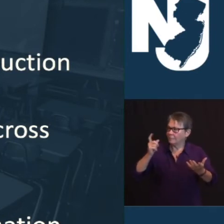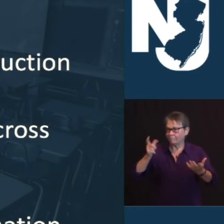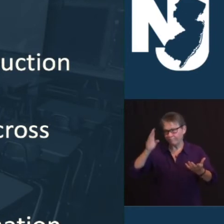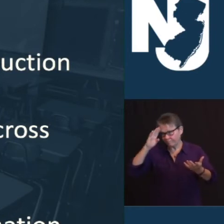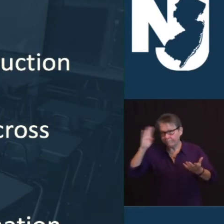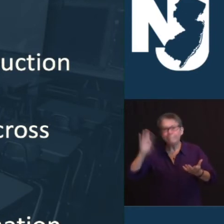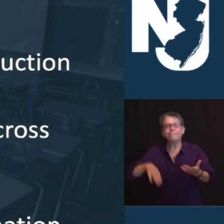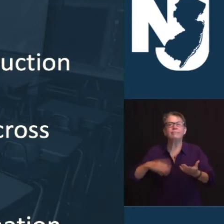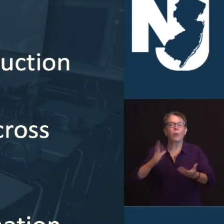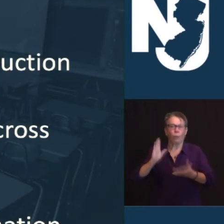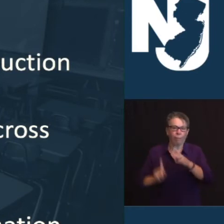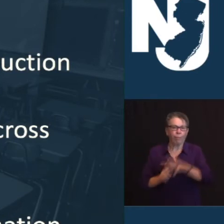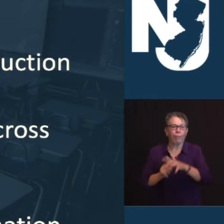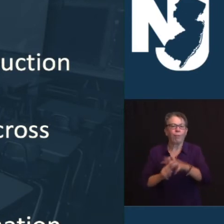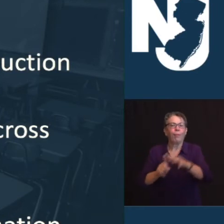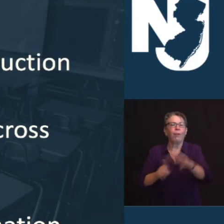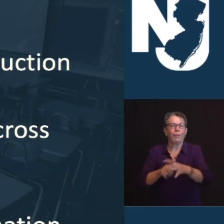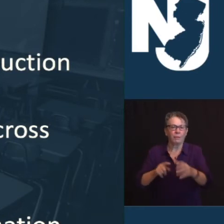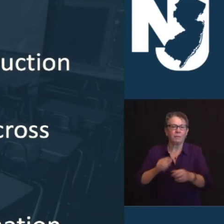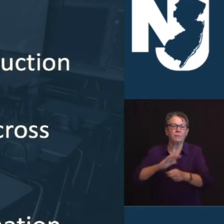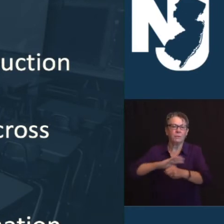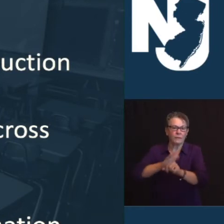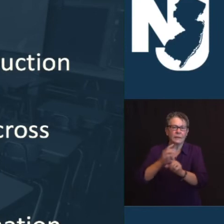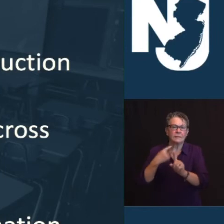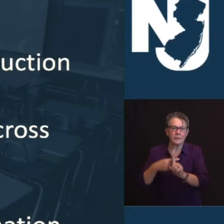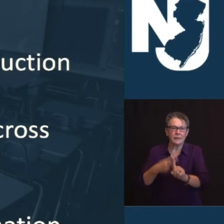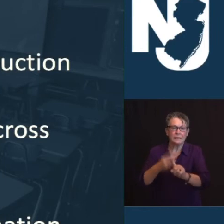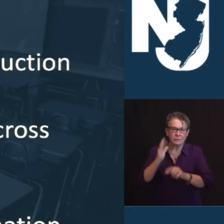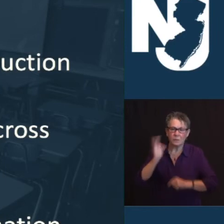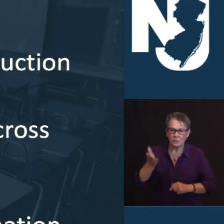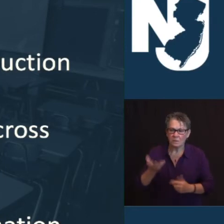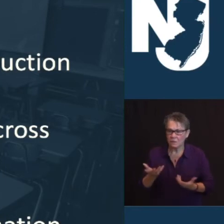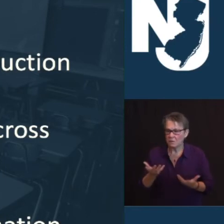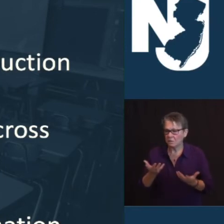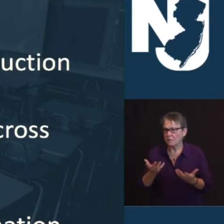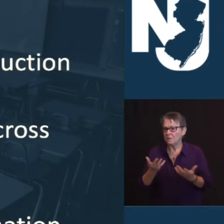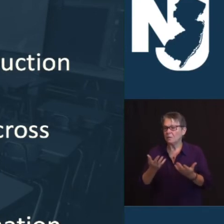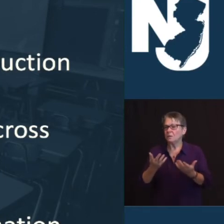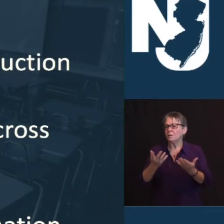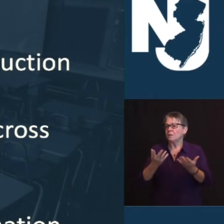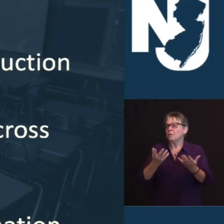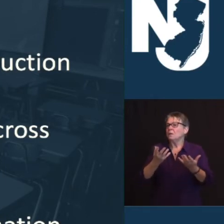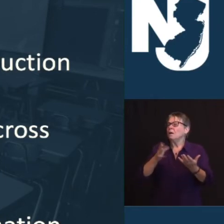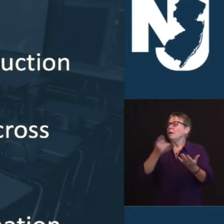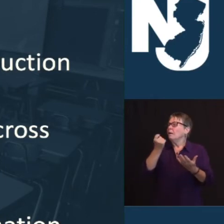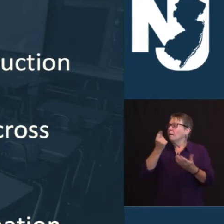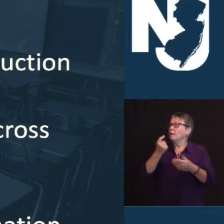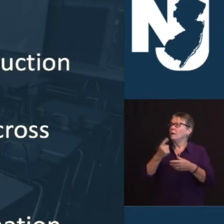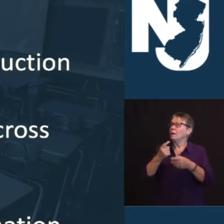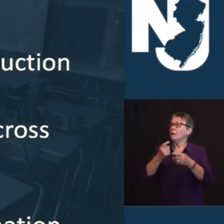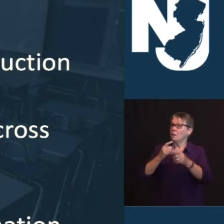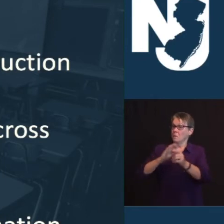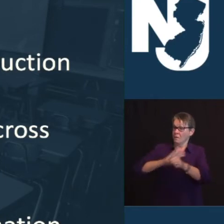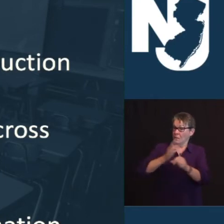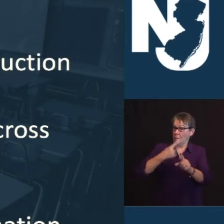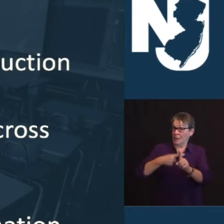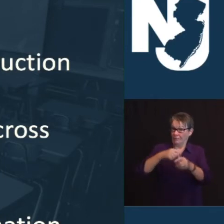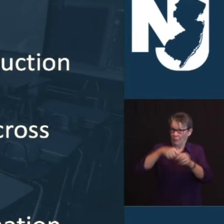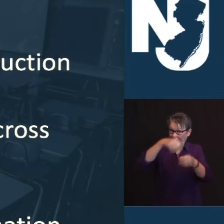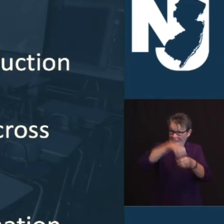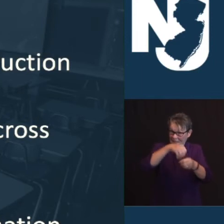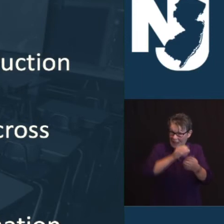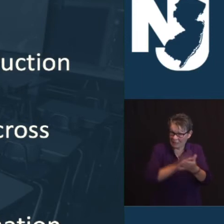remain confident in the protocols in place to protect the health and safety of our schools and educational communities, protocols which are